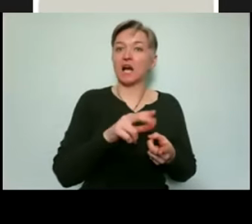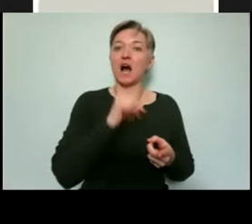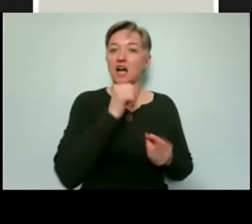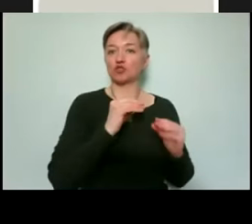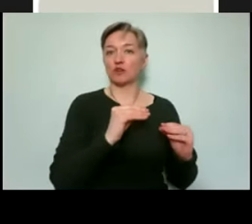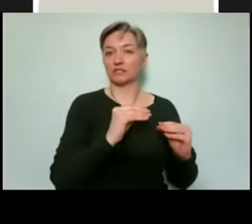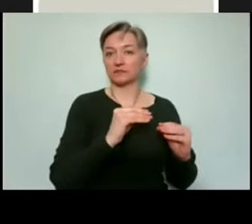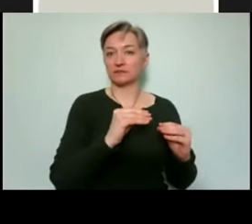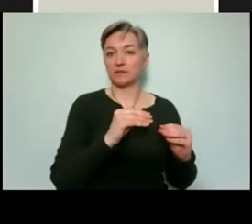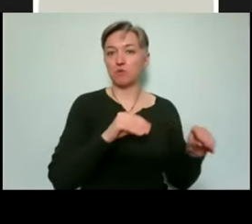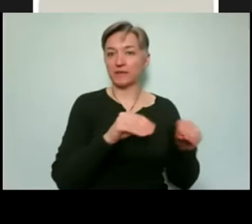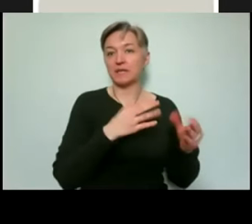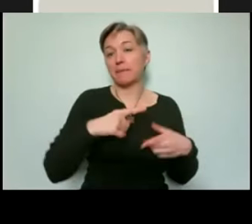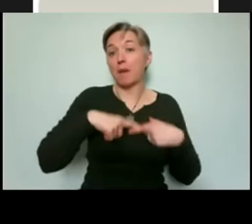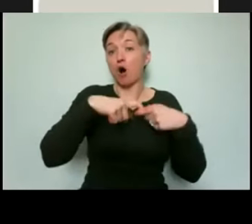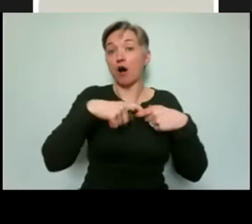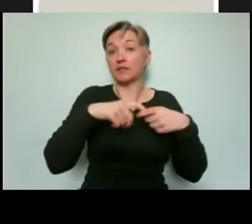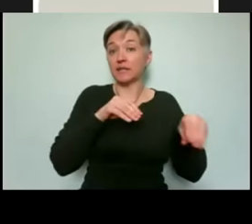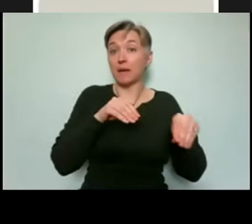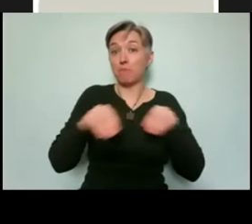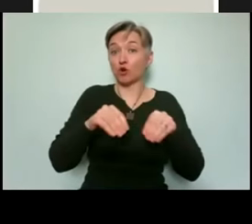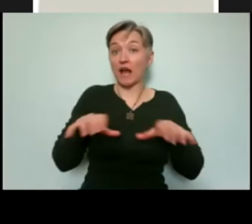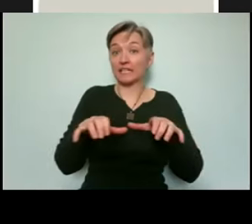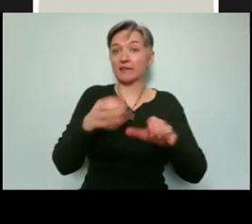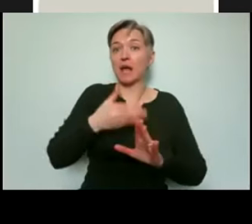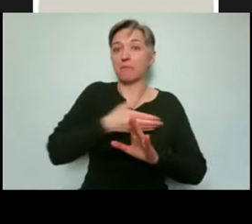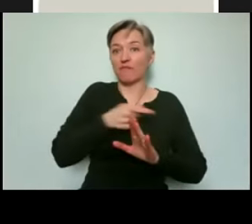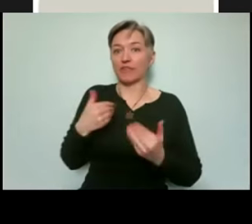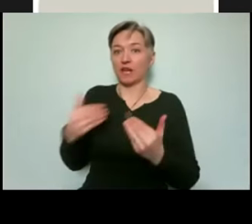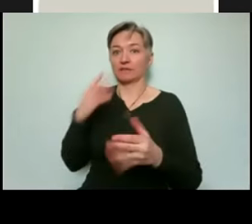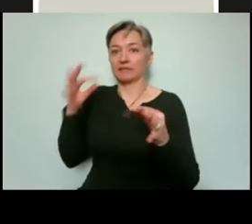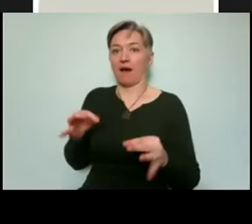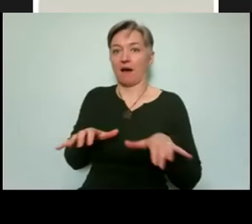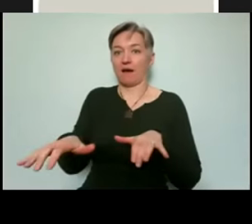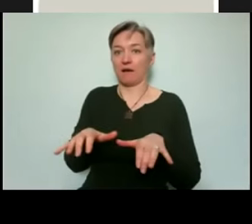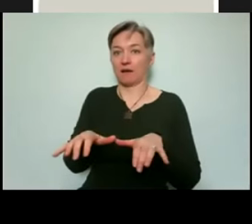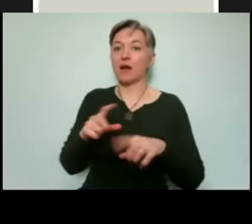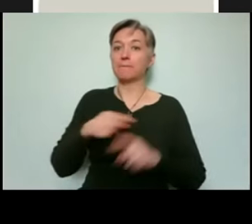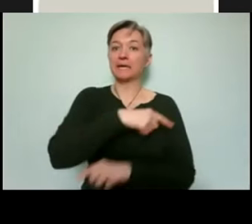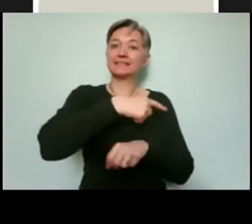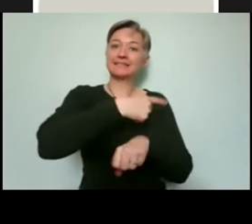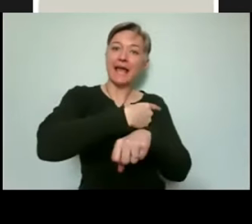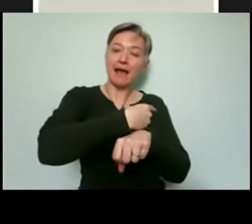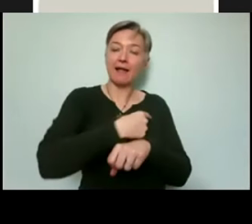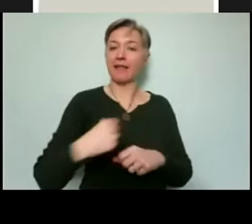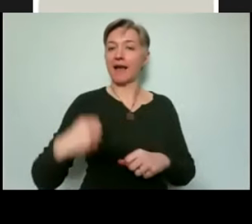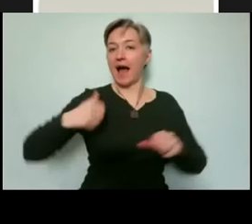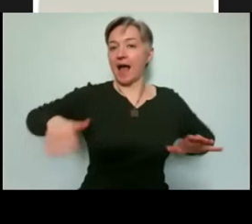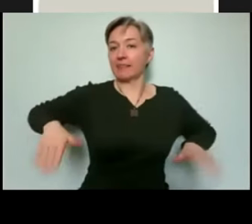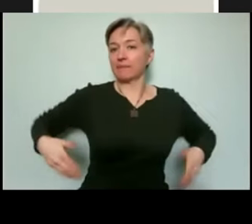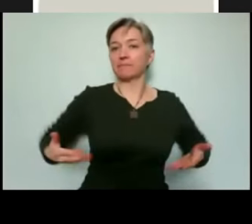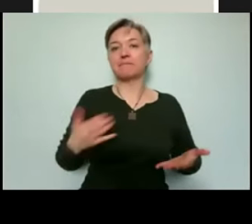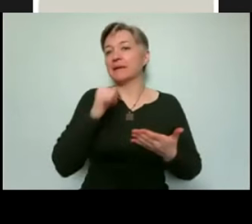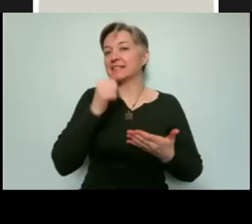in motor activity in those limbs right before they make the movement, whereas tail movement, high limb movement probably doesn't play much